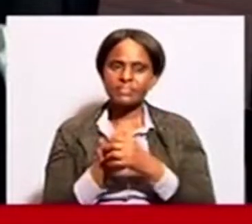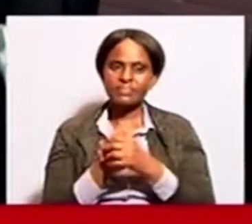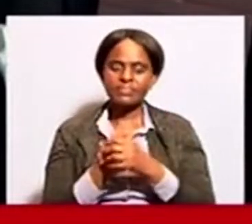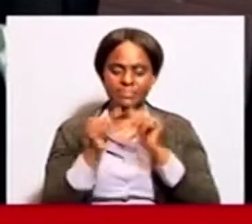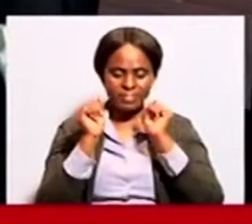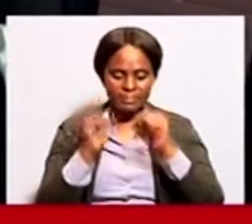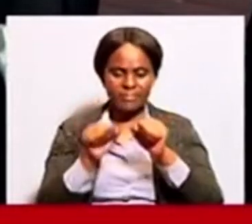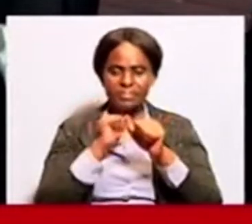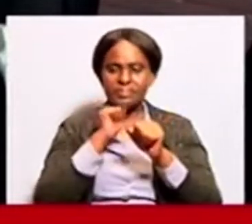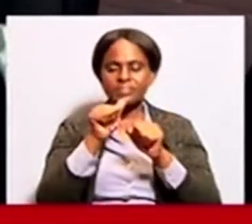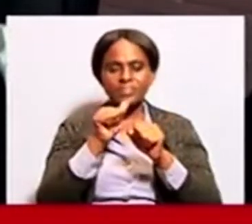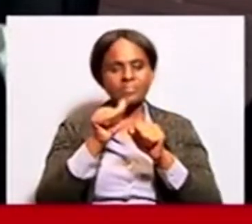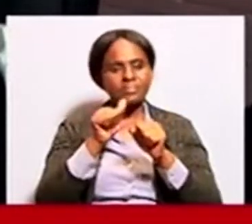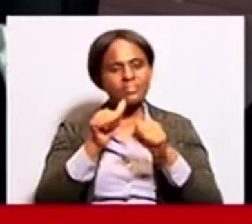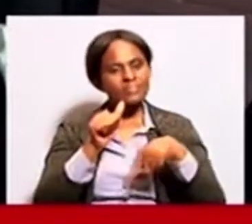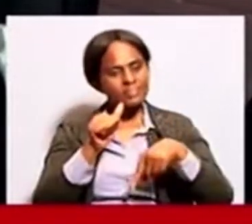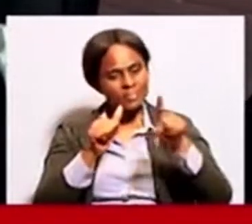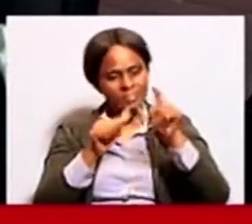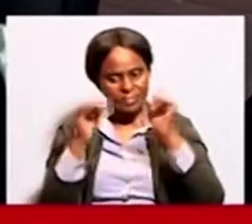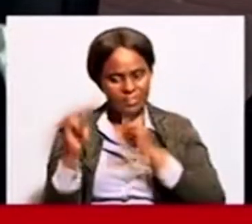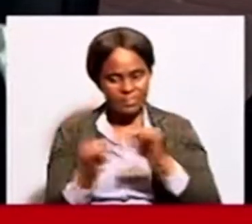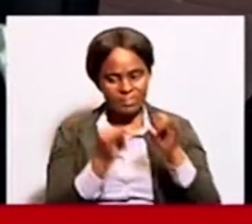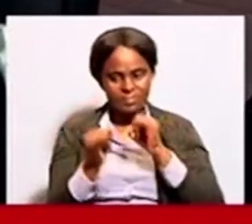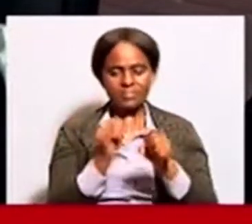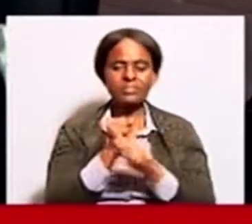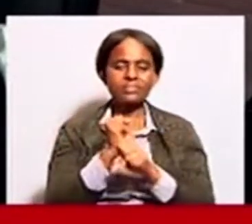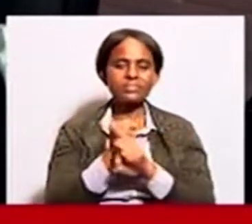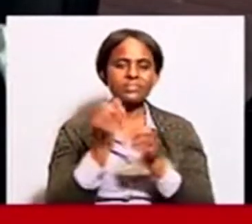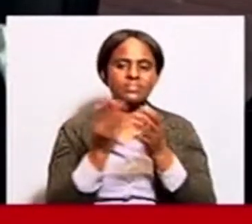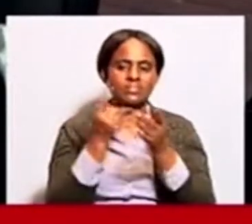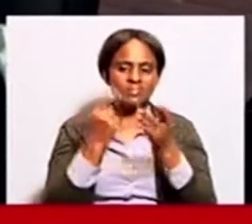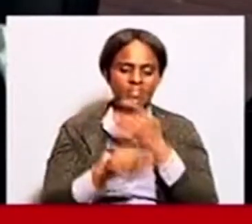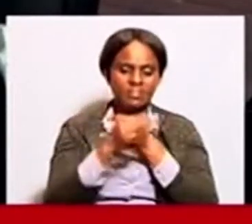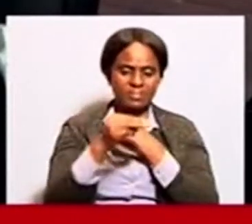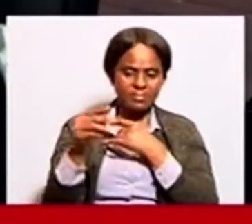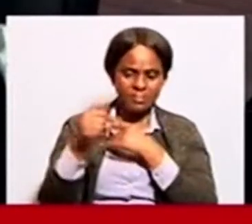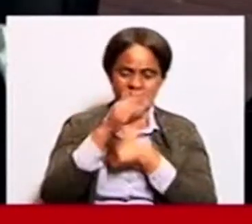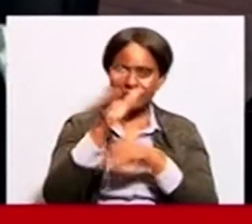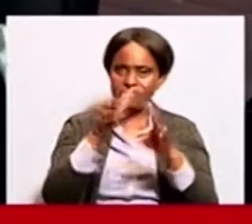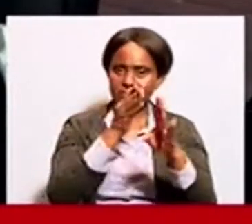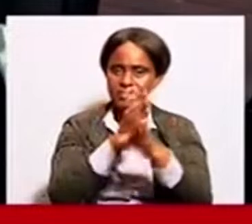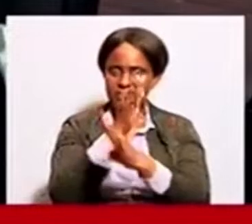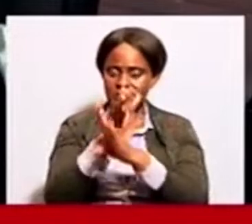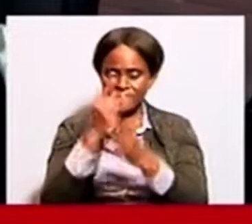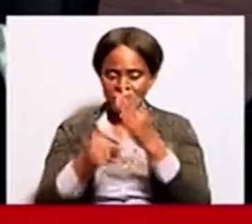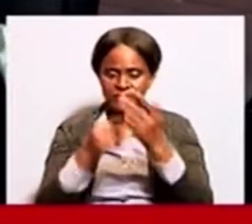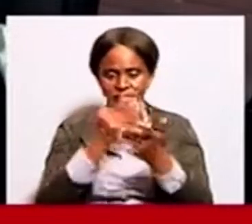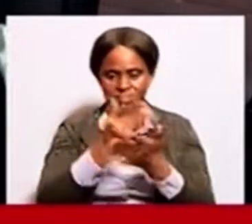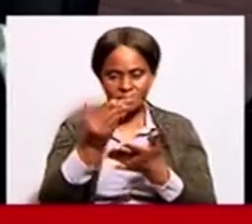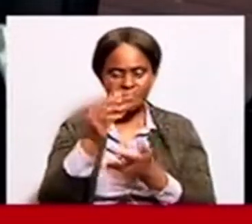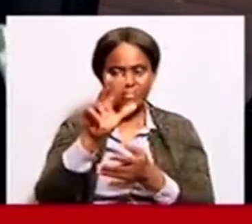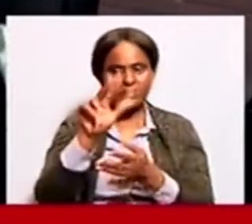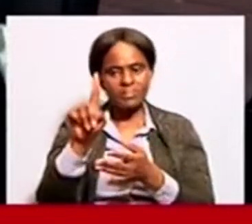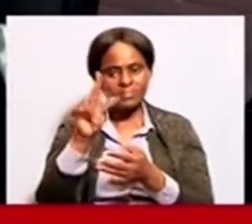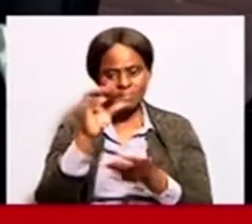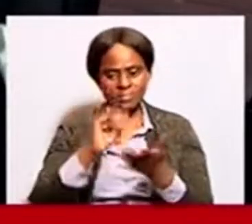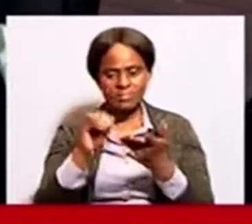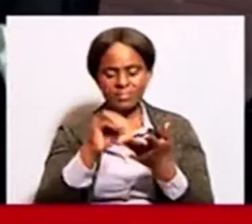could not go to implement the works. So what materials are you referring to that were bought on 31st